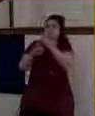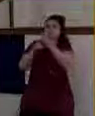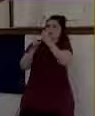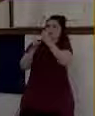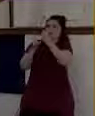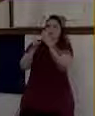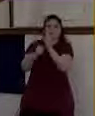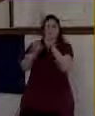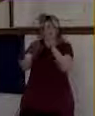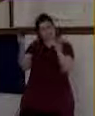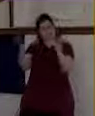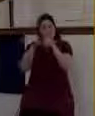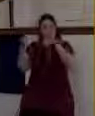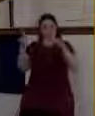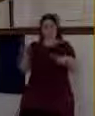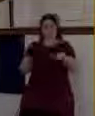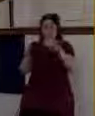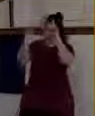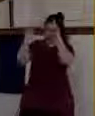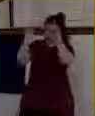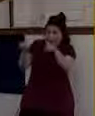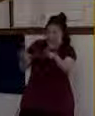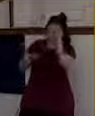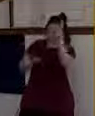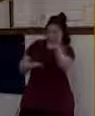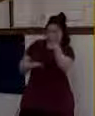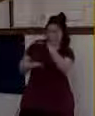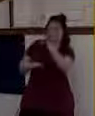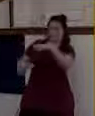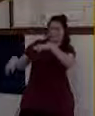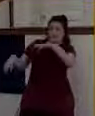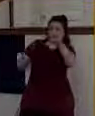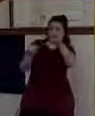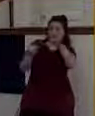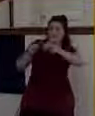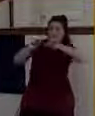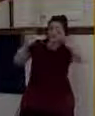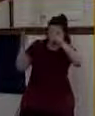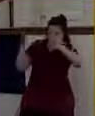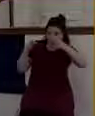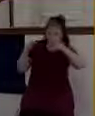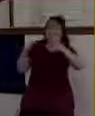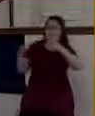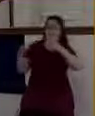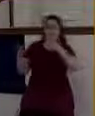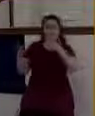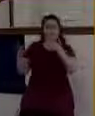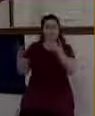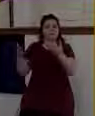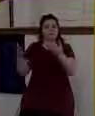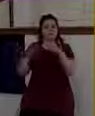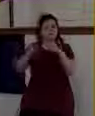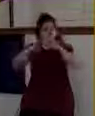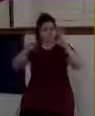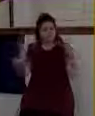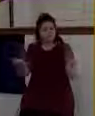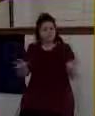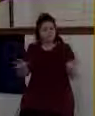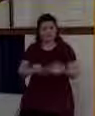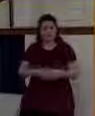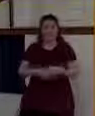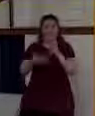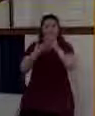you preach against the altar, you leave, you don't leave the same way that you came, you get out of there. It was very clear. In